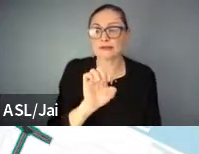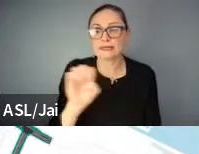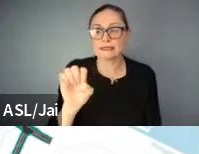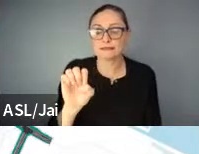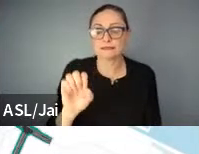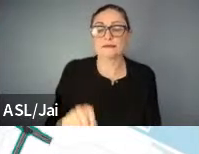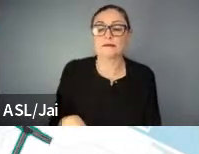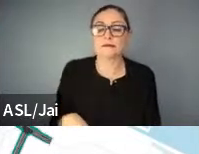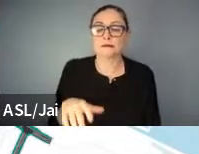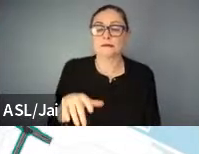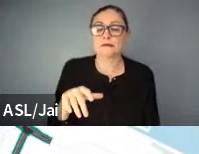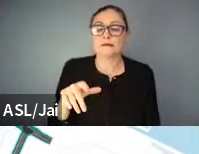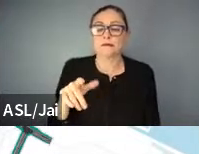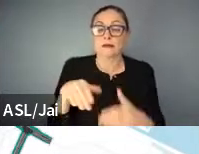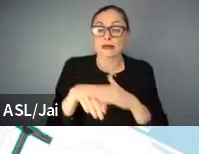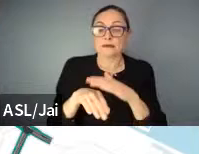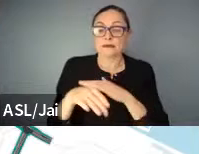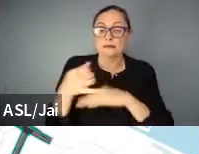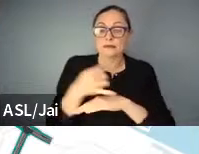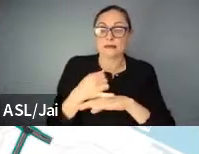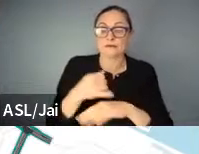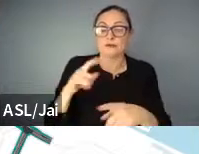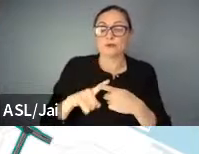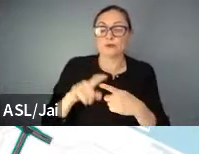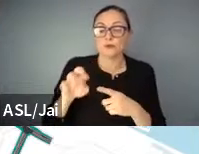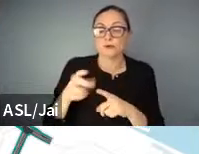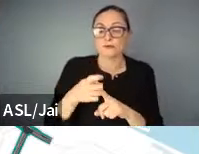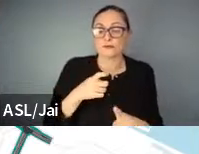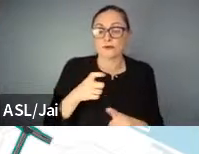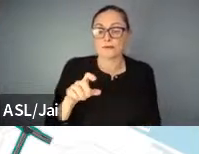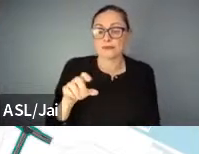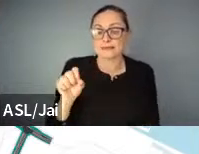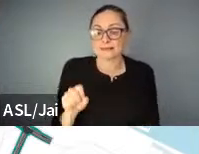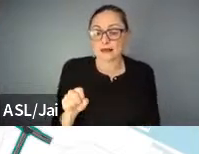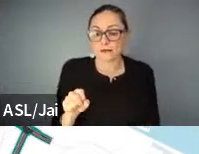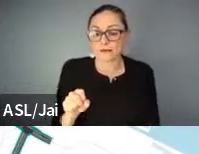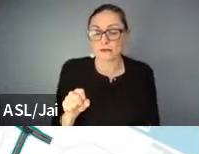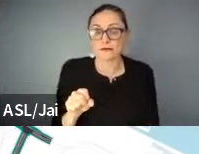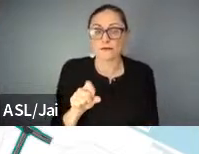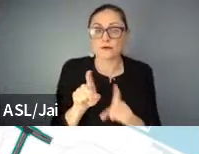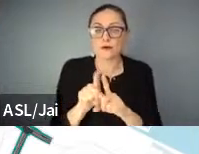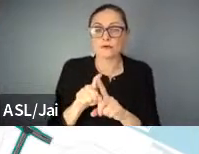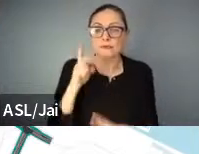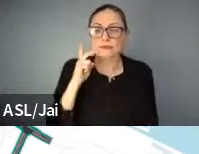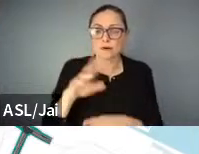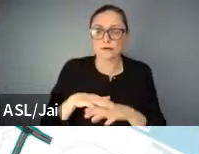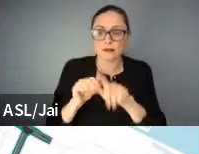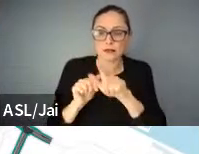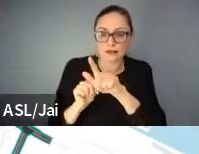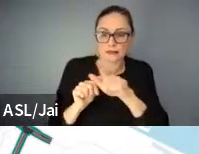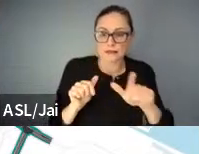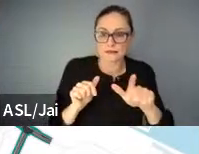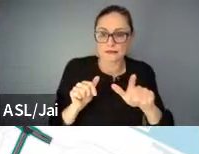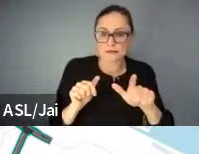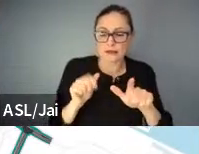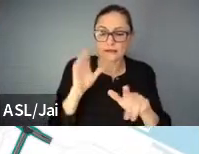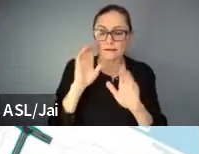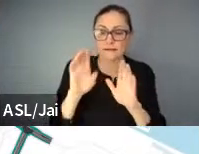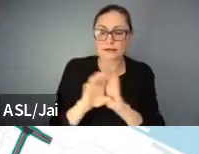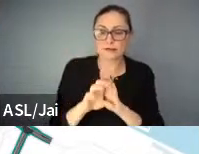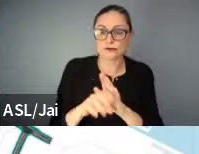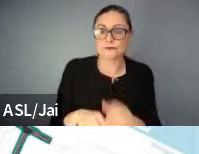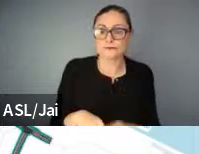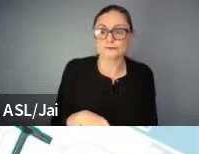access the island either to or from the south. As you can see also on the left side of the picture, you see